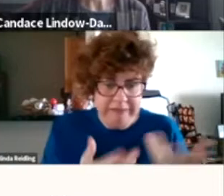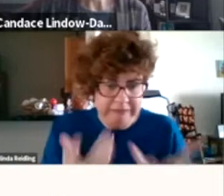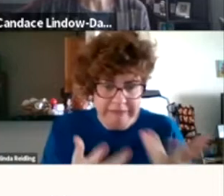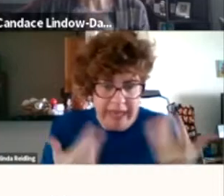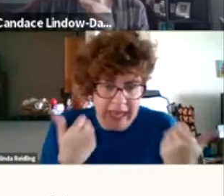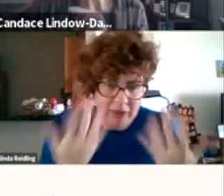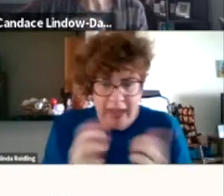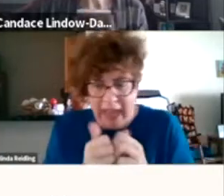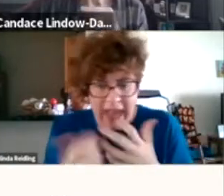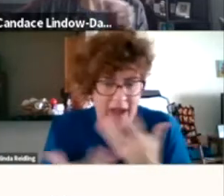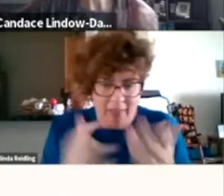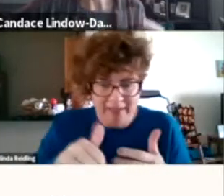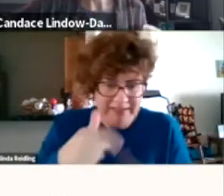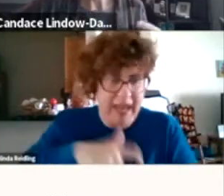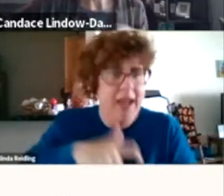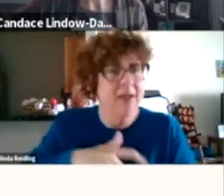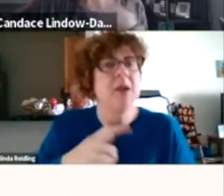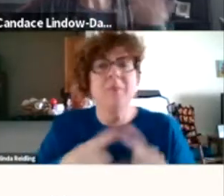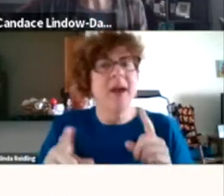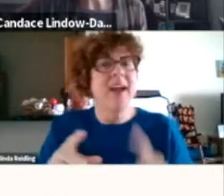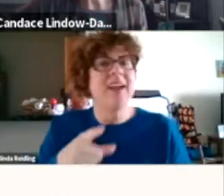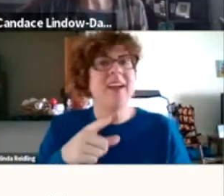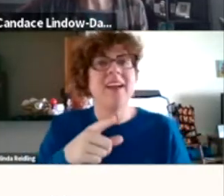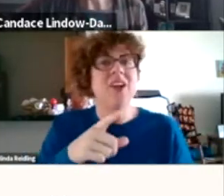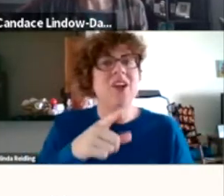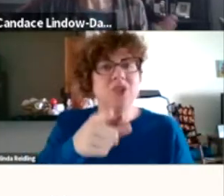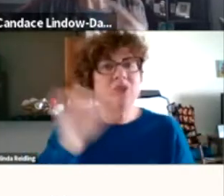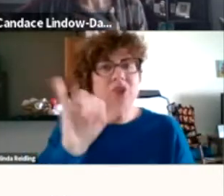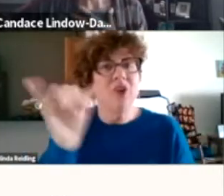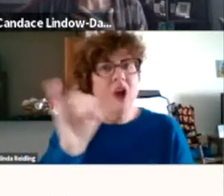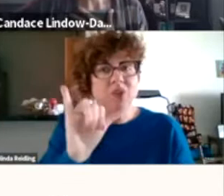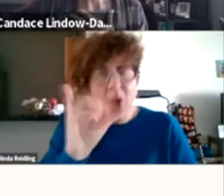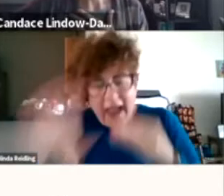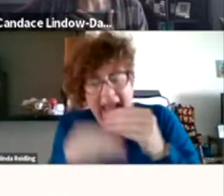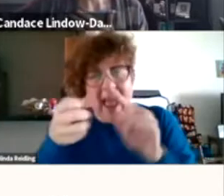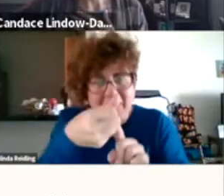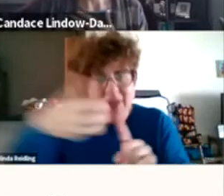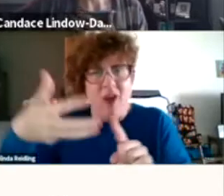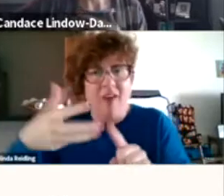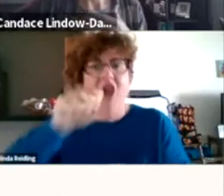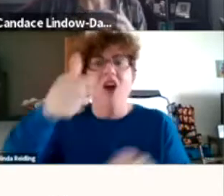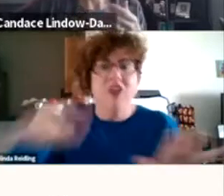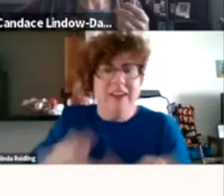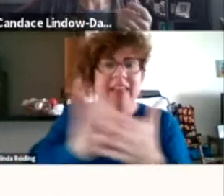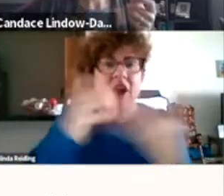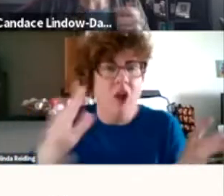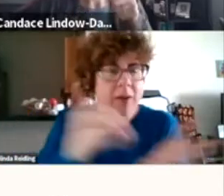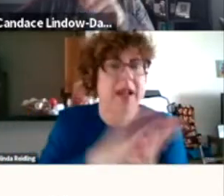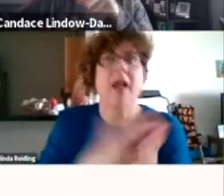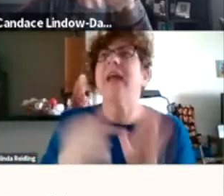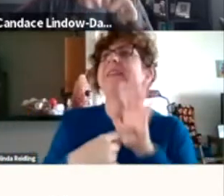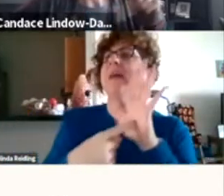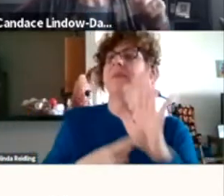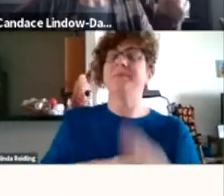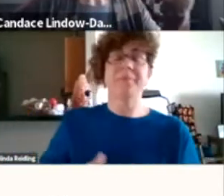case, you can build off of activities that are already happening. I know in my family situation, I felt like I was